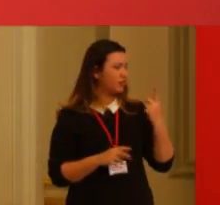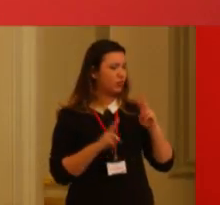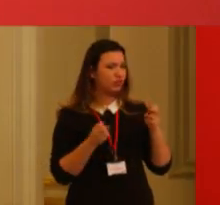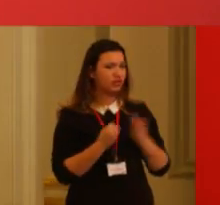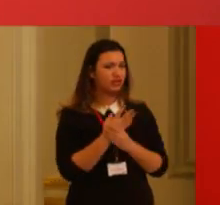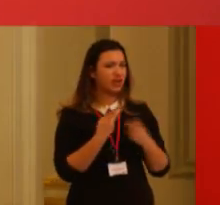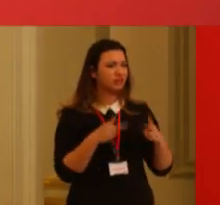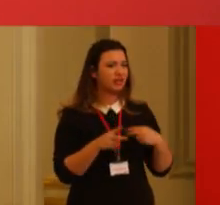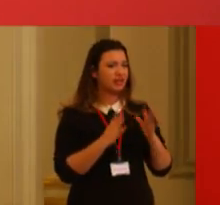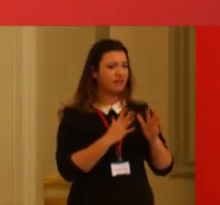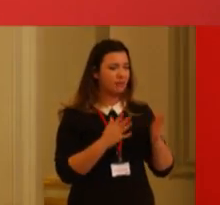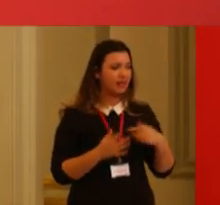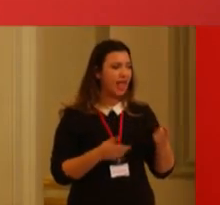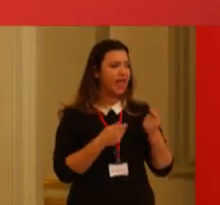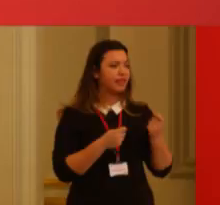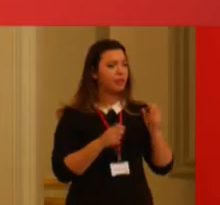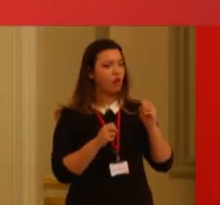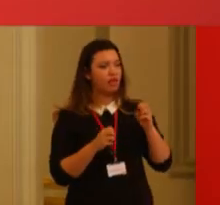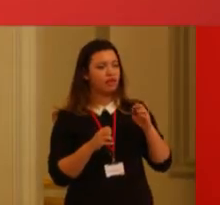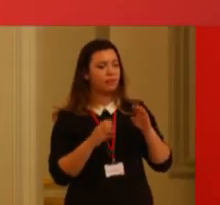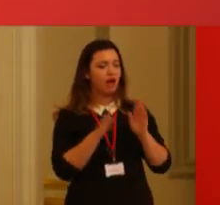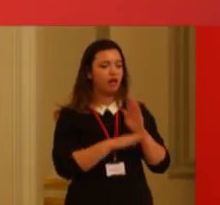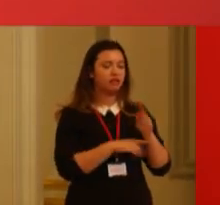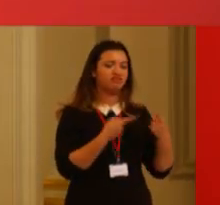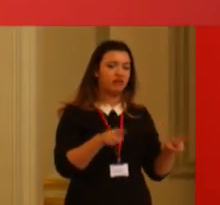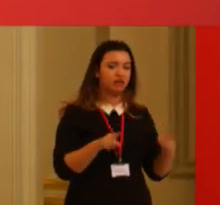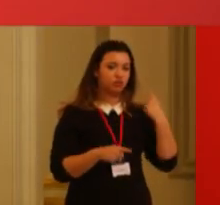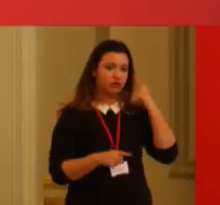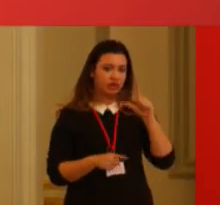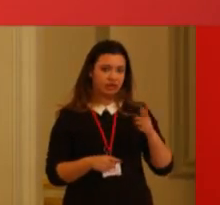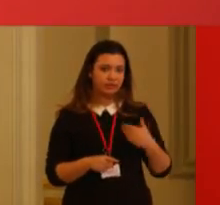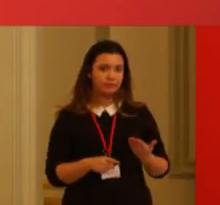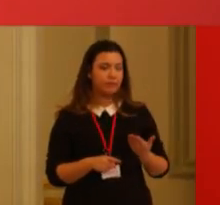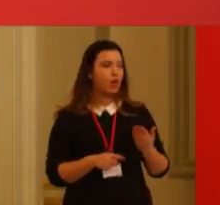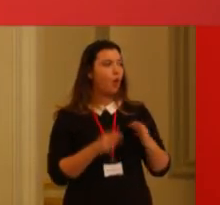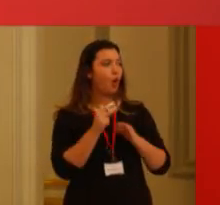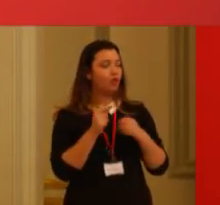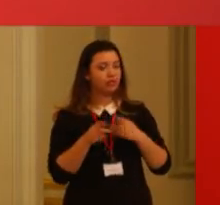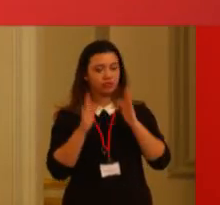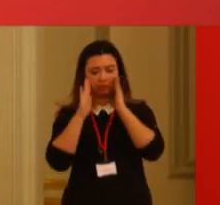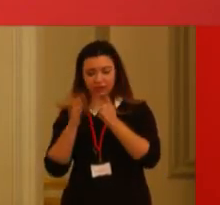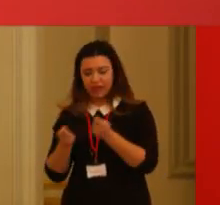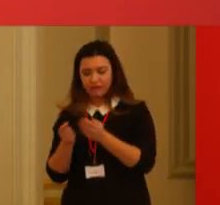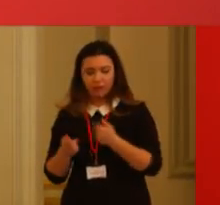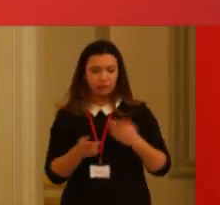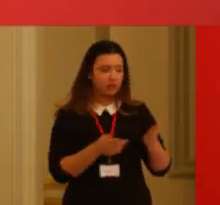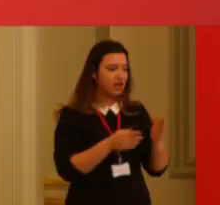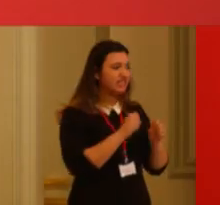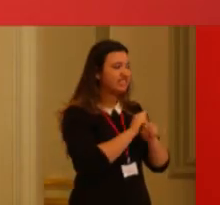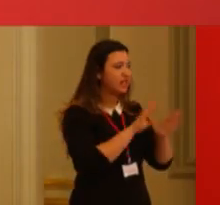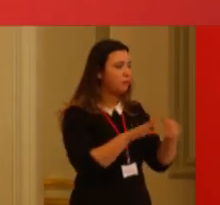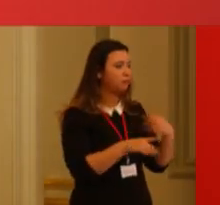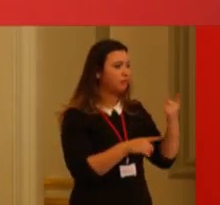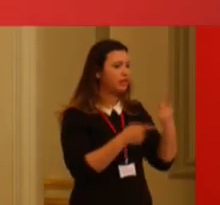just to go back to the previous discussion, I think instruction and education have got to be dealt with. You could call it